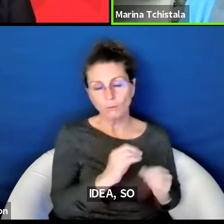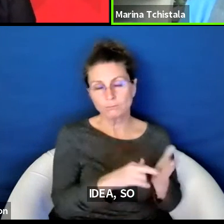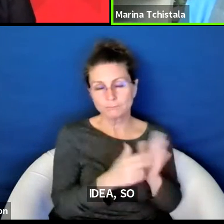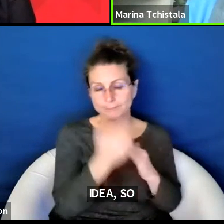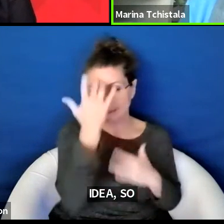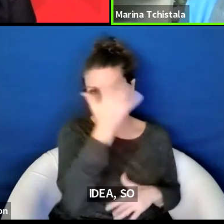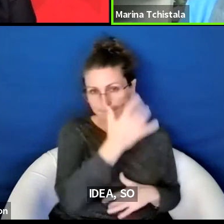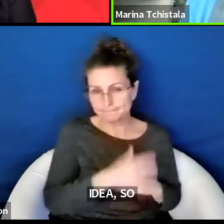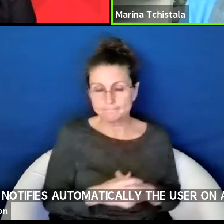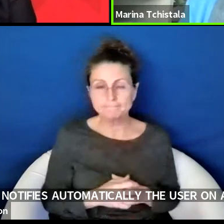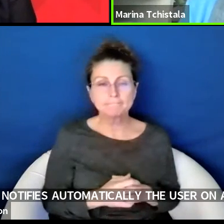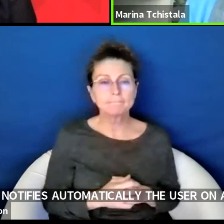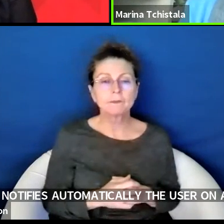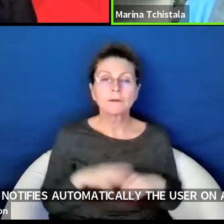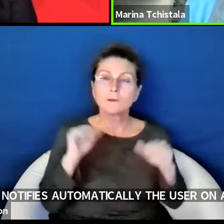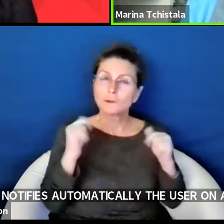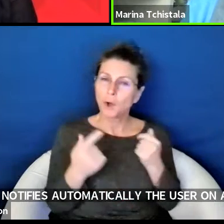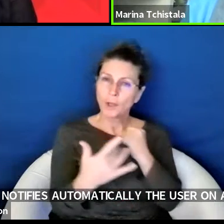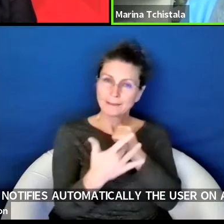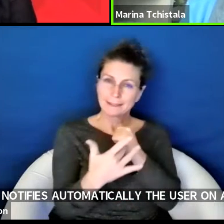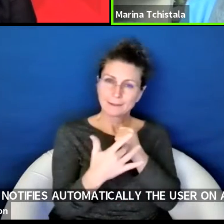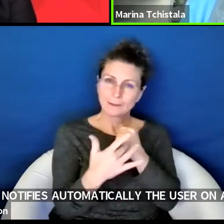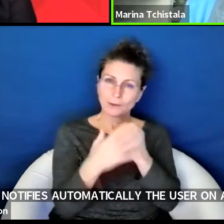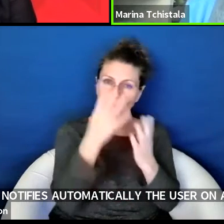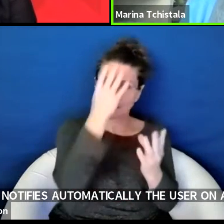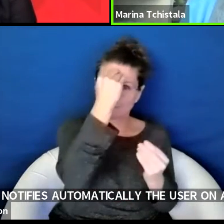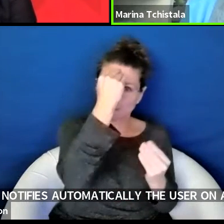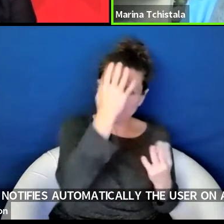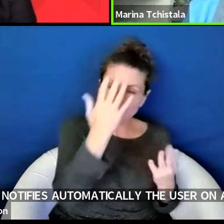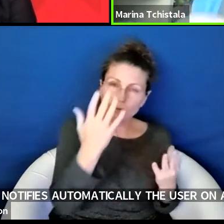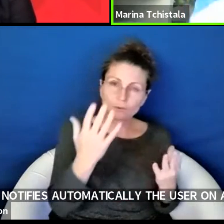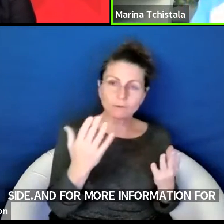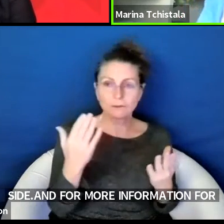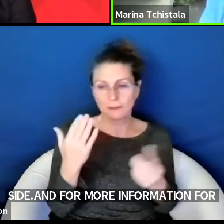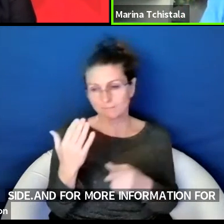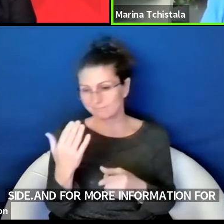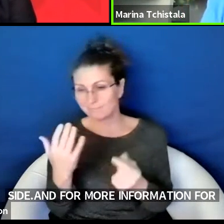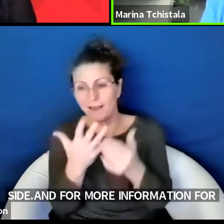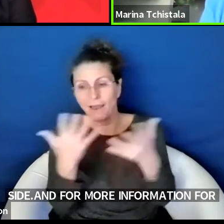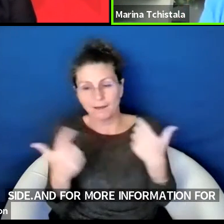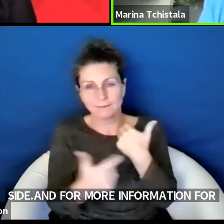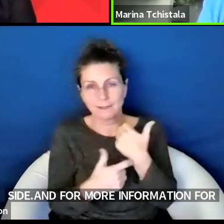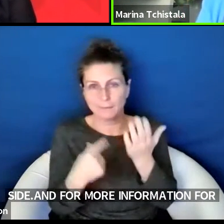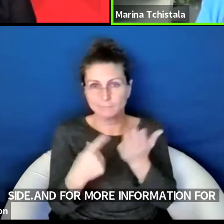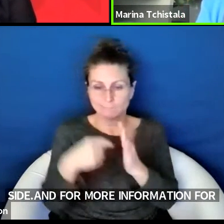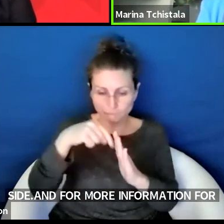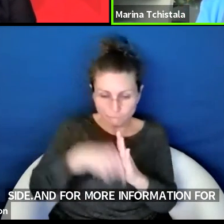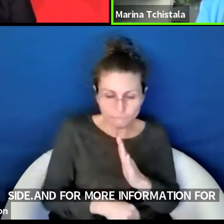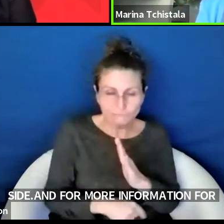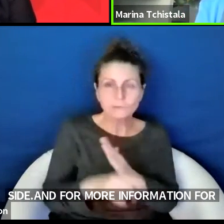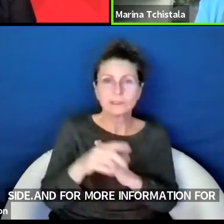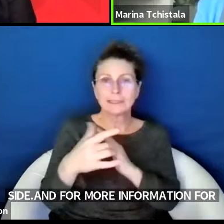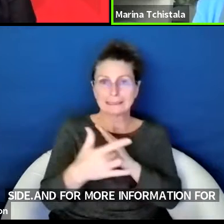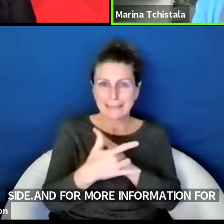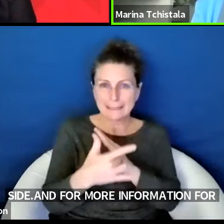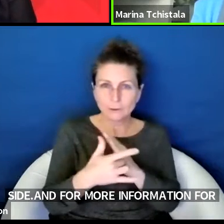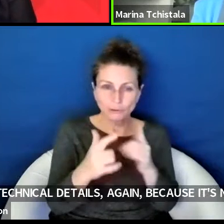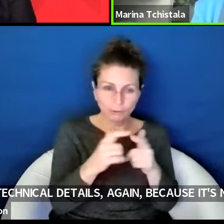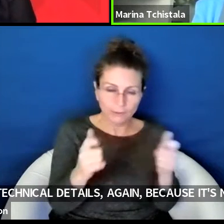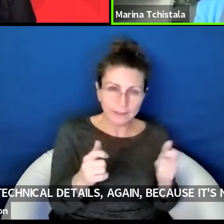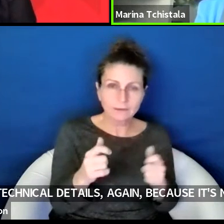the technical details, again, because it's not much time, we can go in the technicalities of